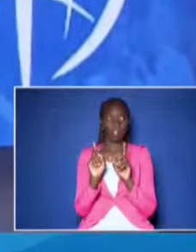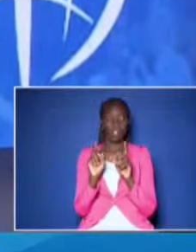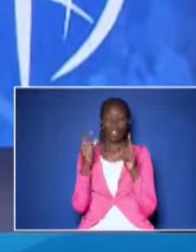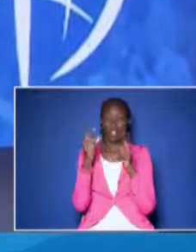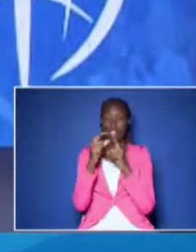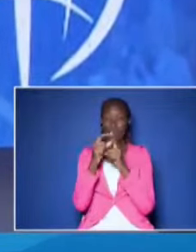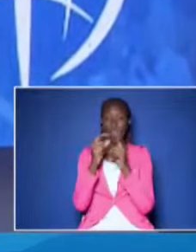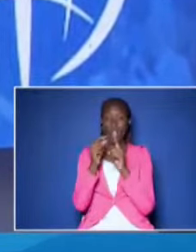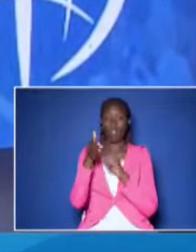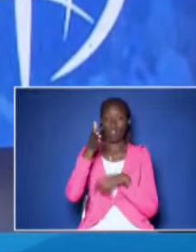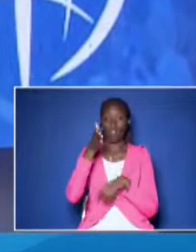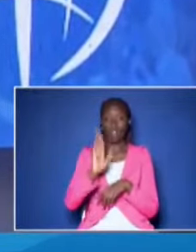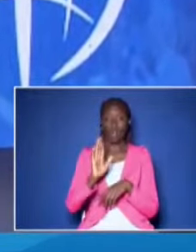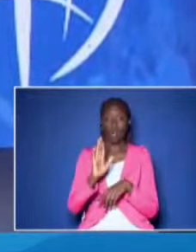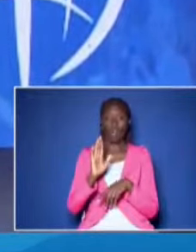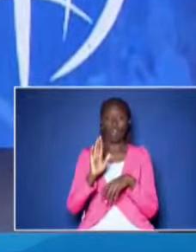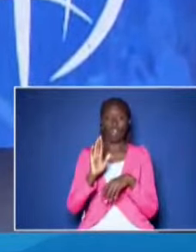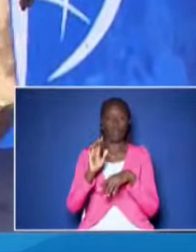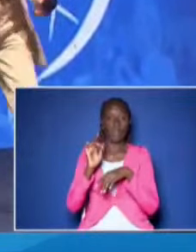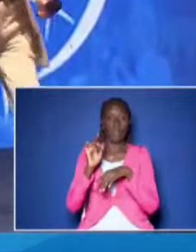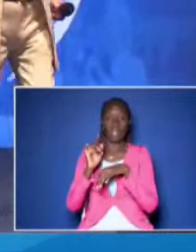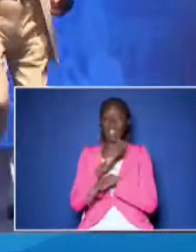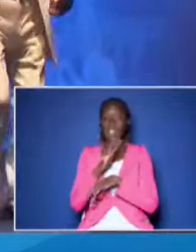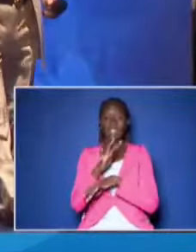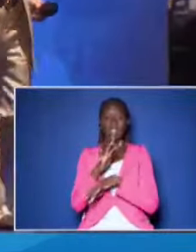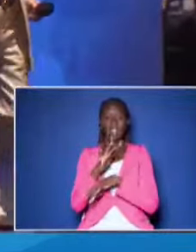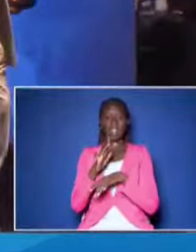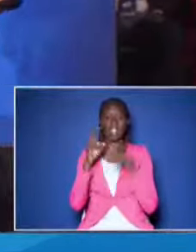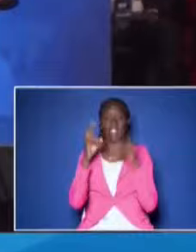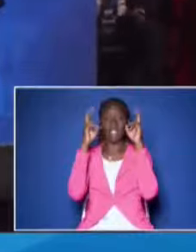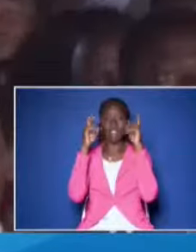of God will cast The Devil out of